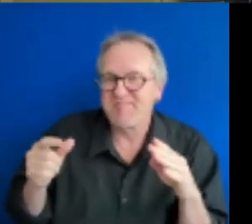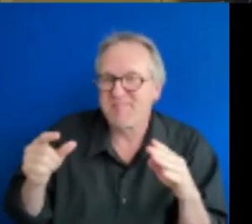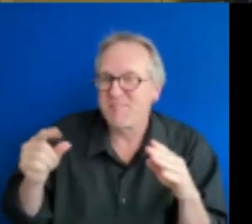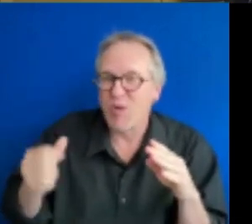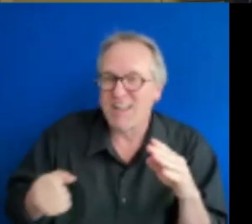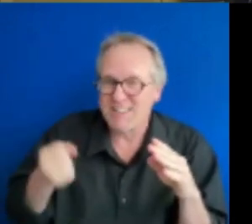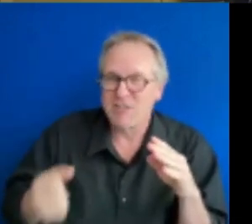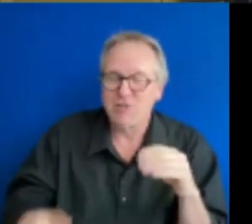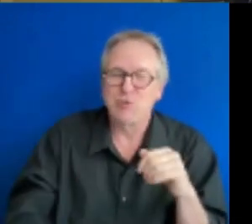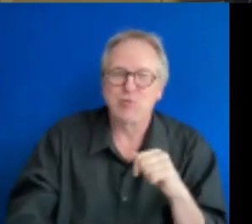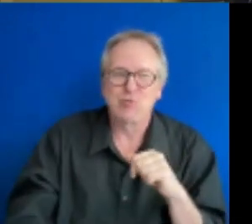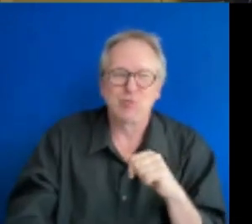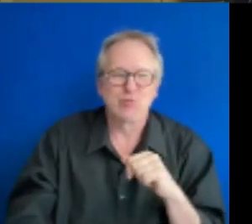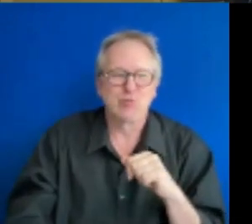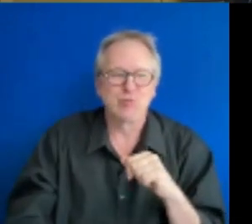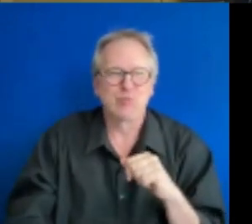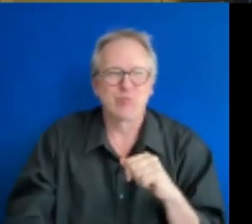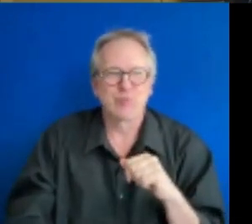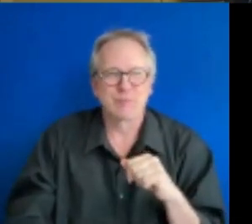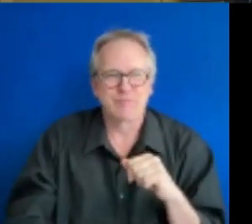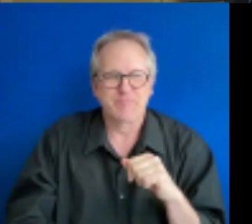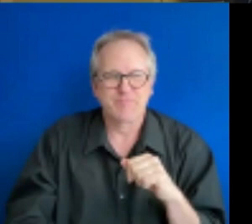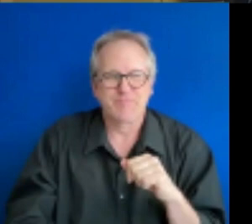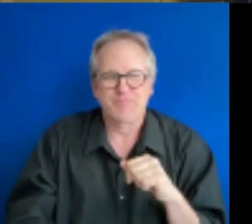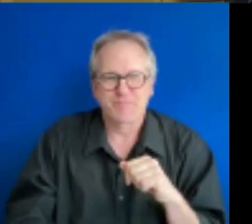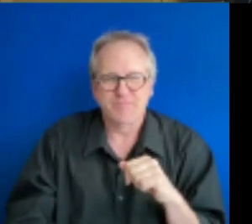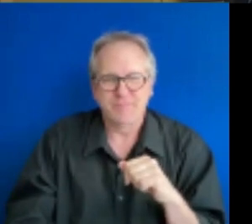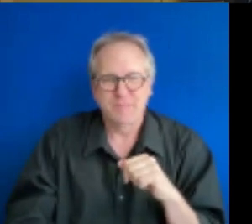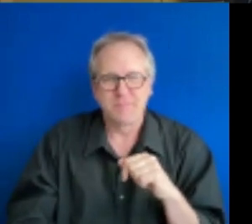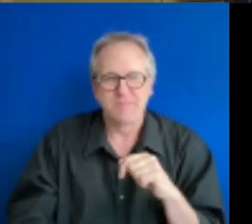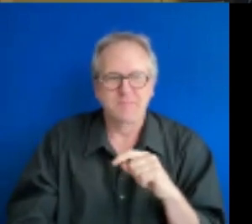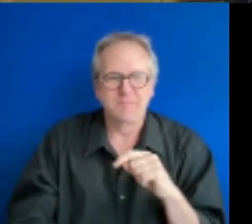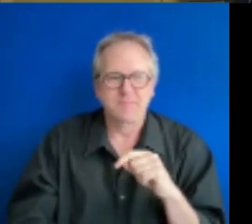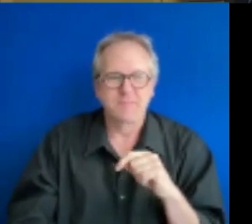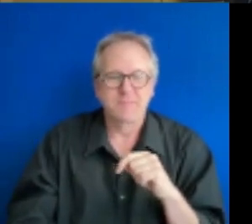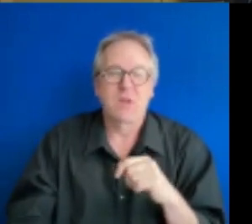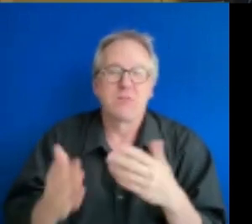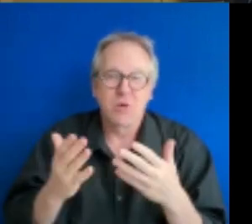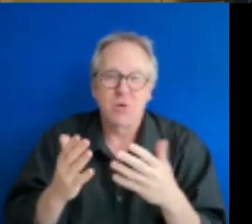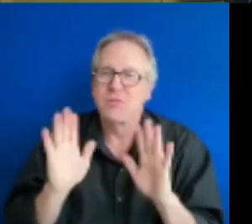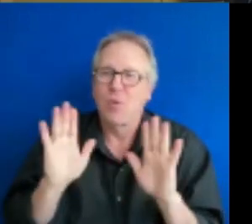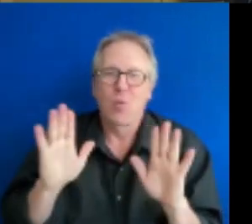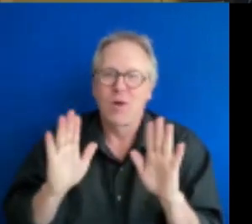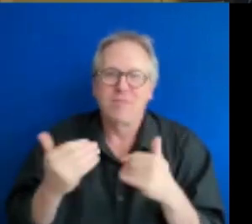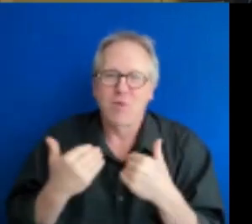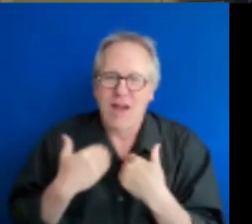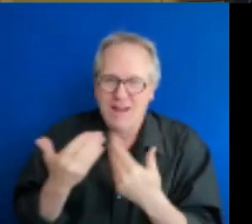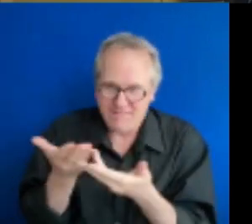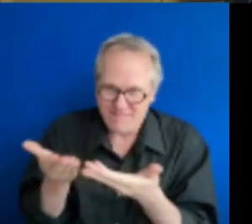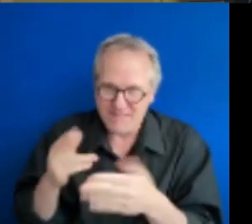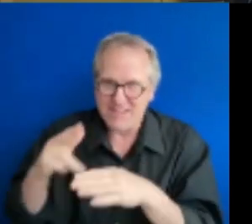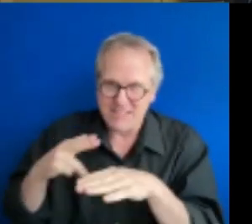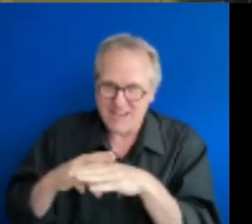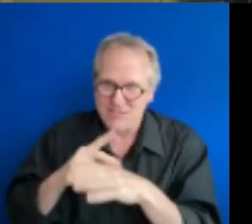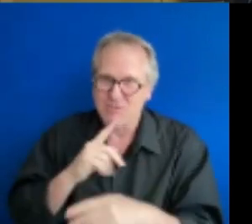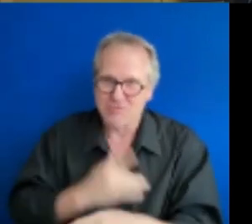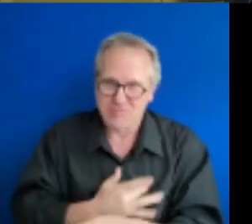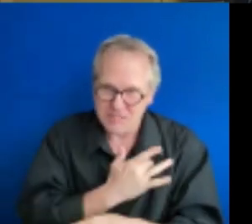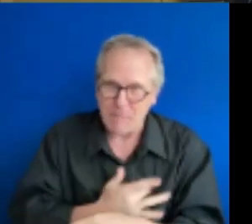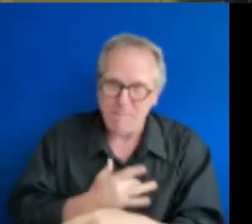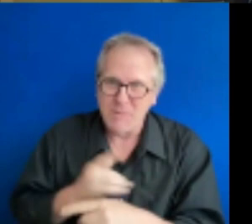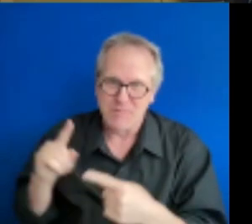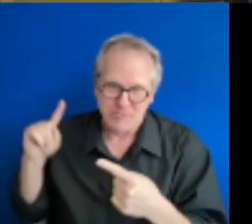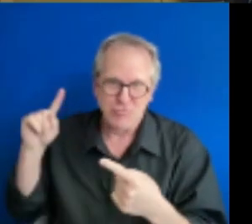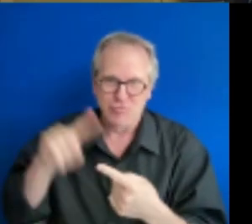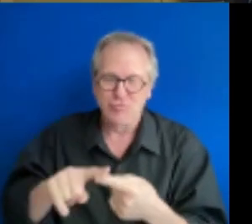to have a national commitment to this. So wonderful to have a national commitment to this.